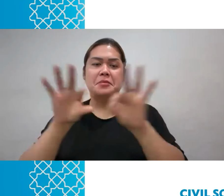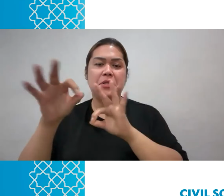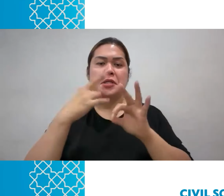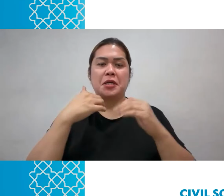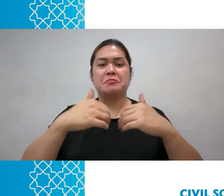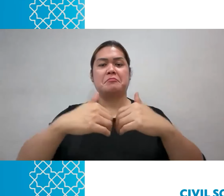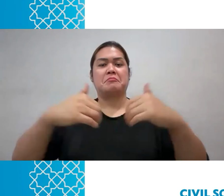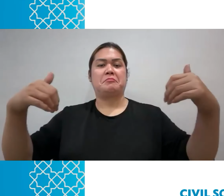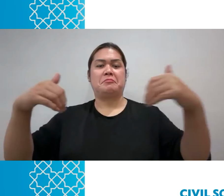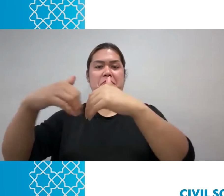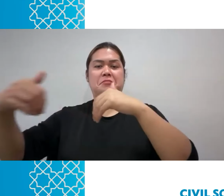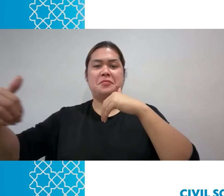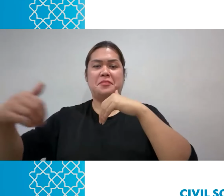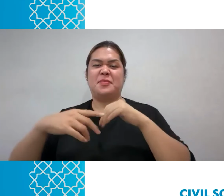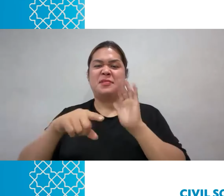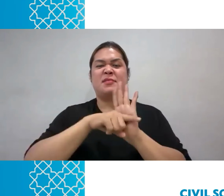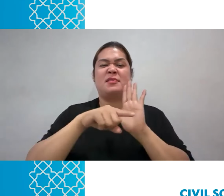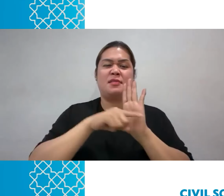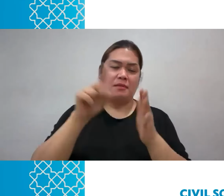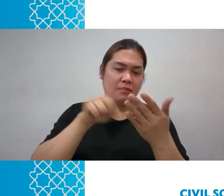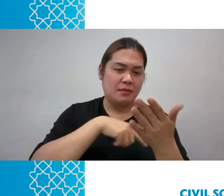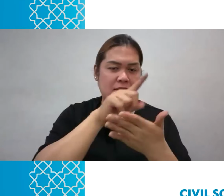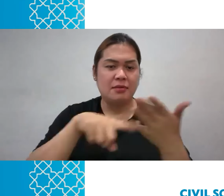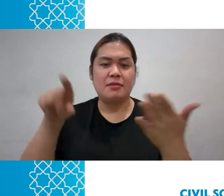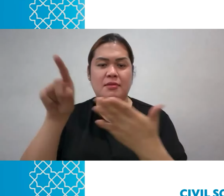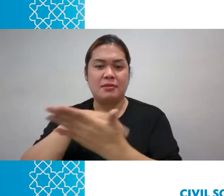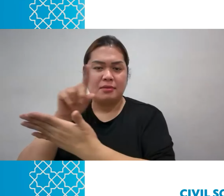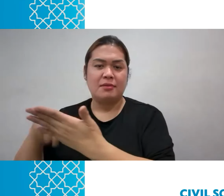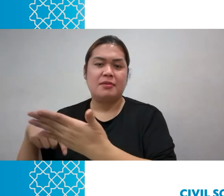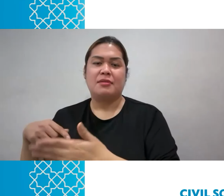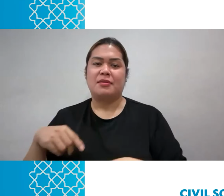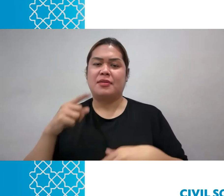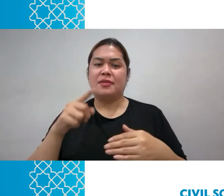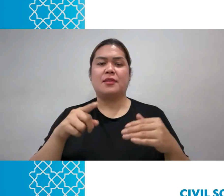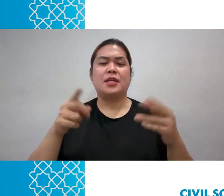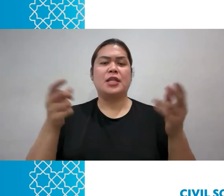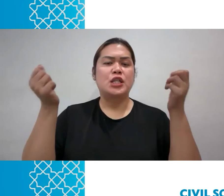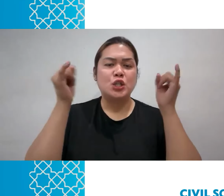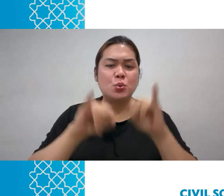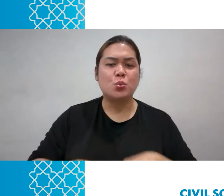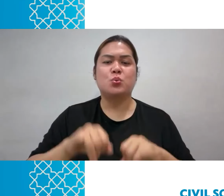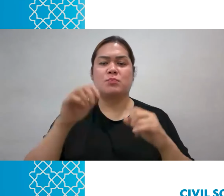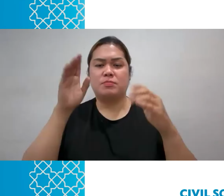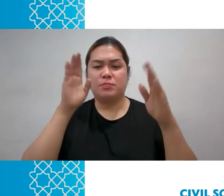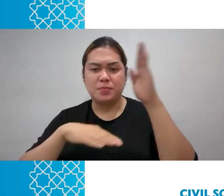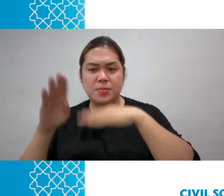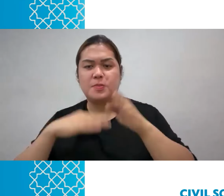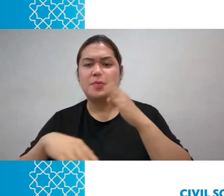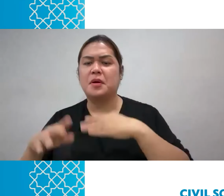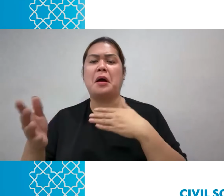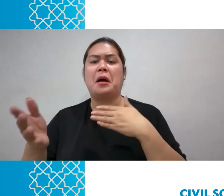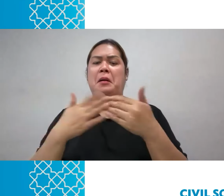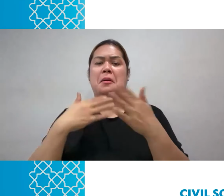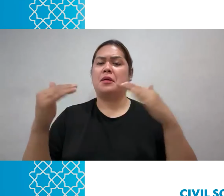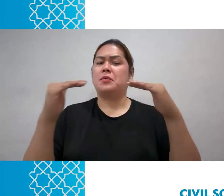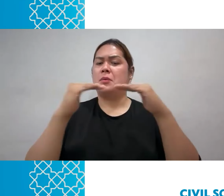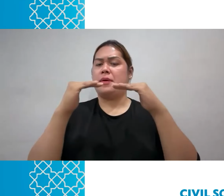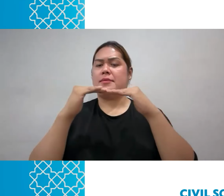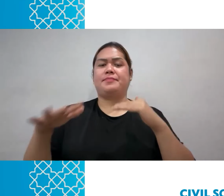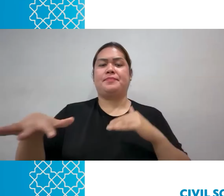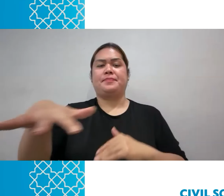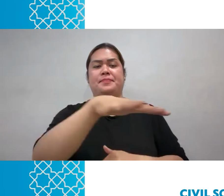because when it comes to issues, everyone should be equal. When you just point out that these are